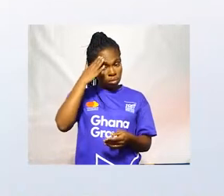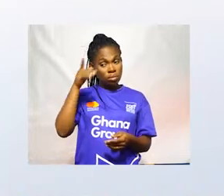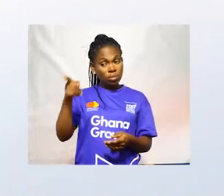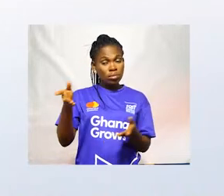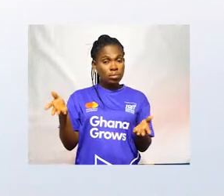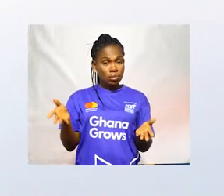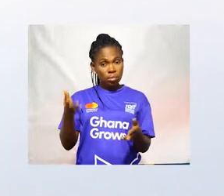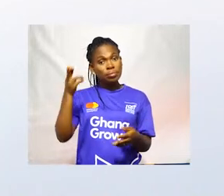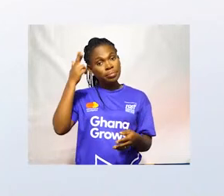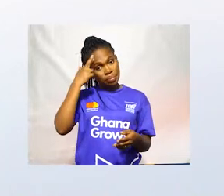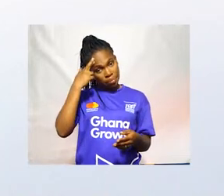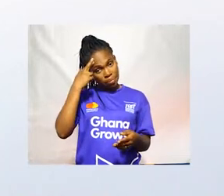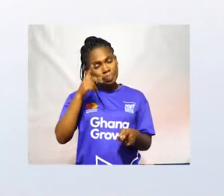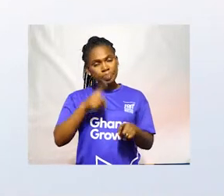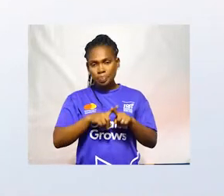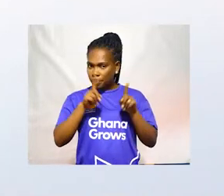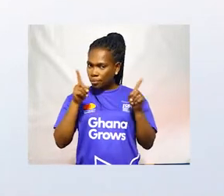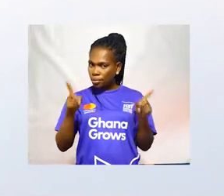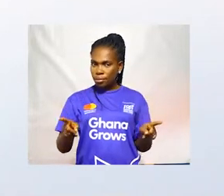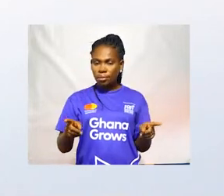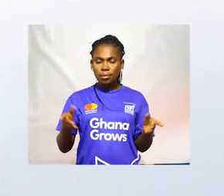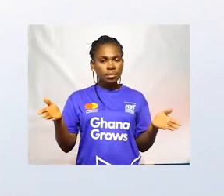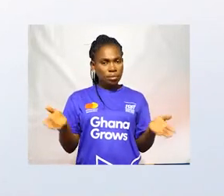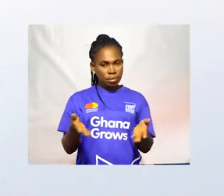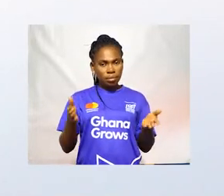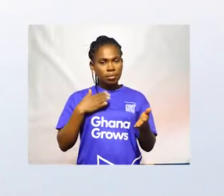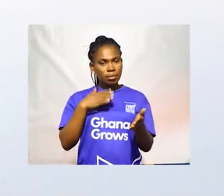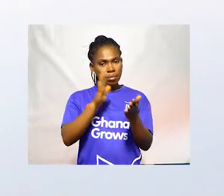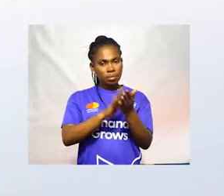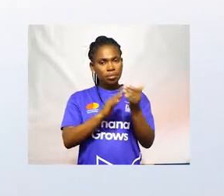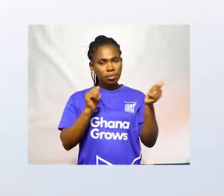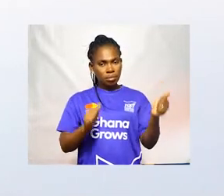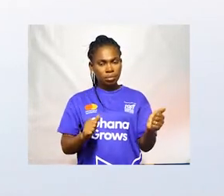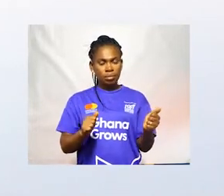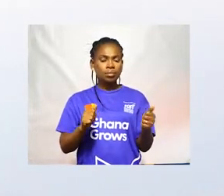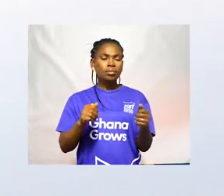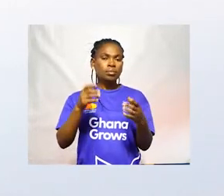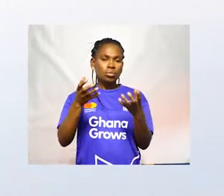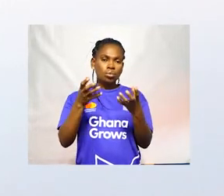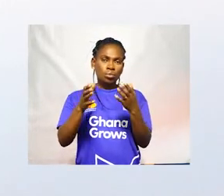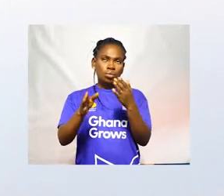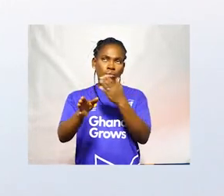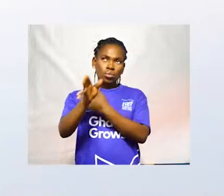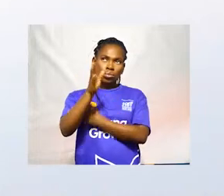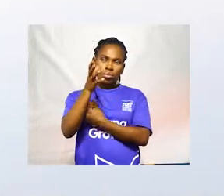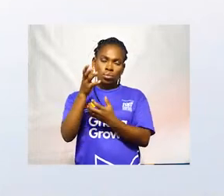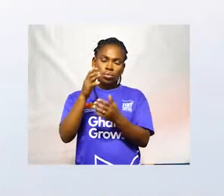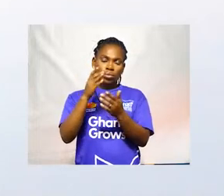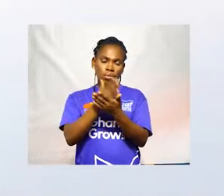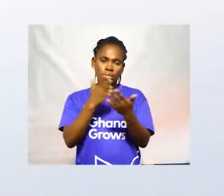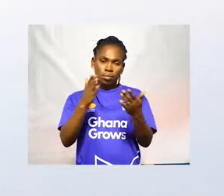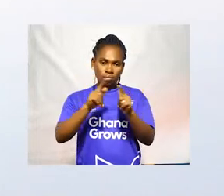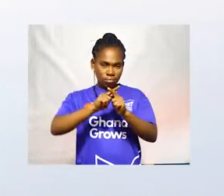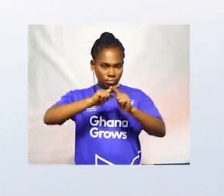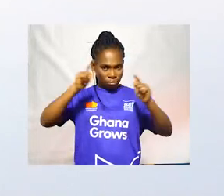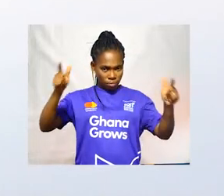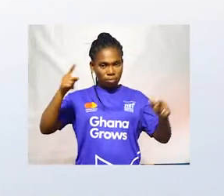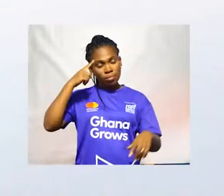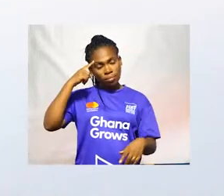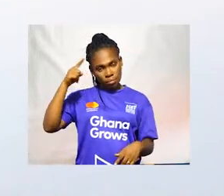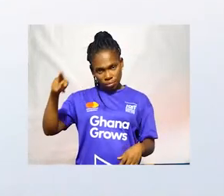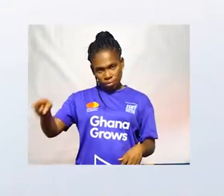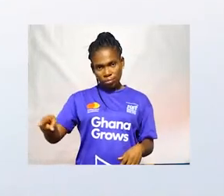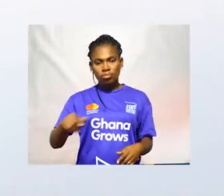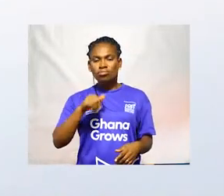but that's not what's in you. I believe God wants something greater for you. So don't look at it as